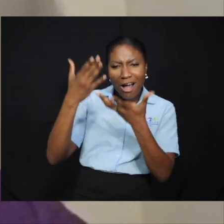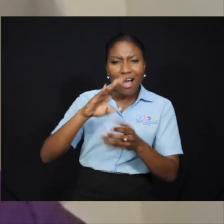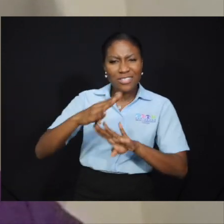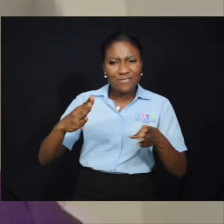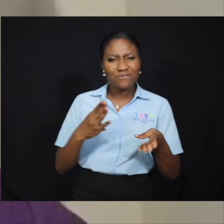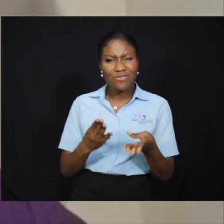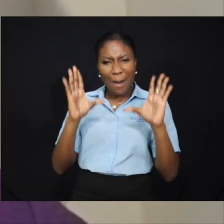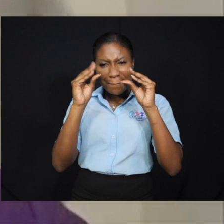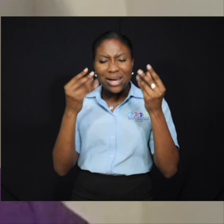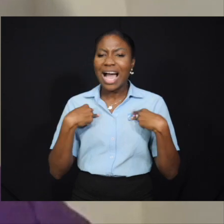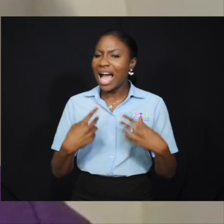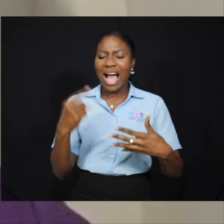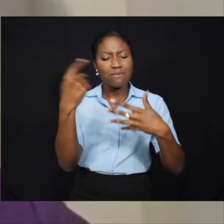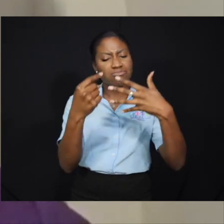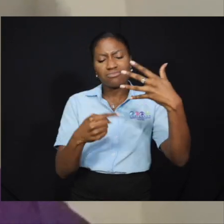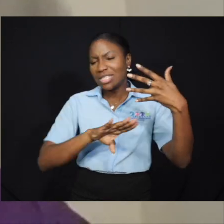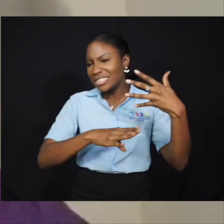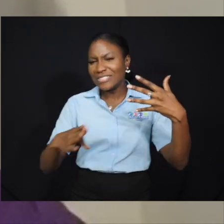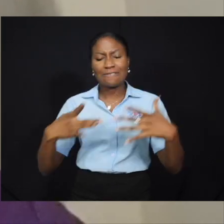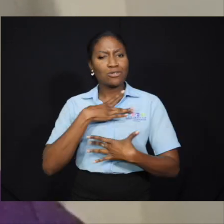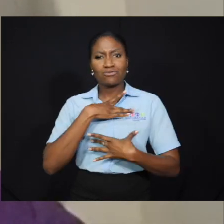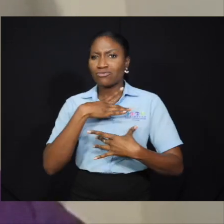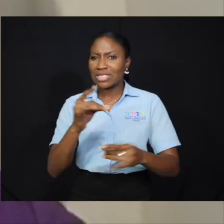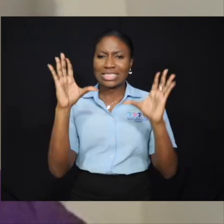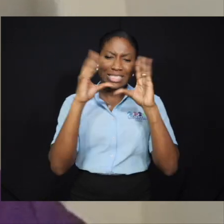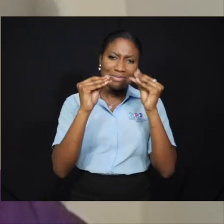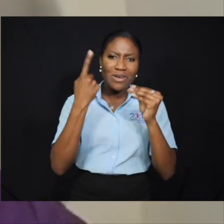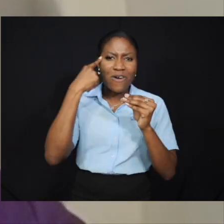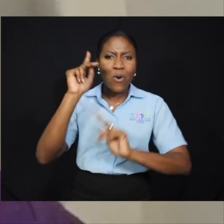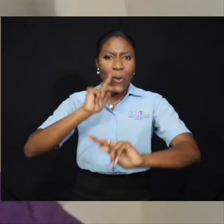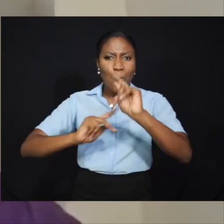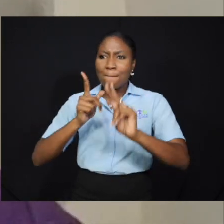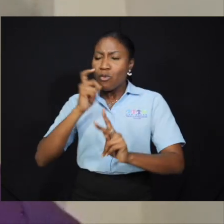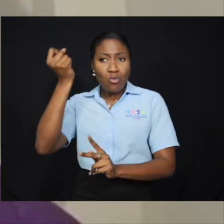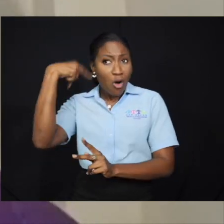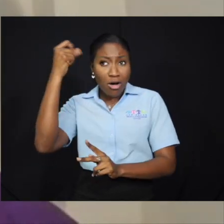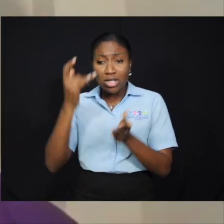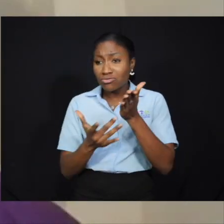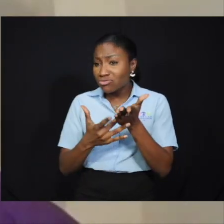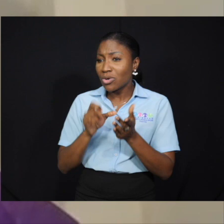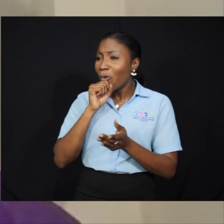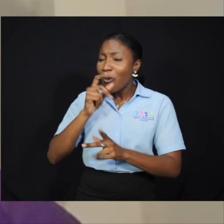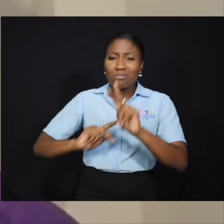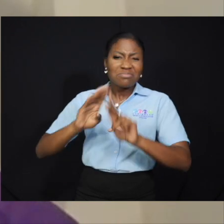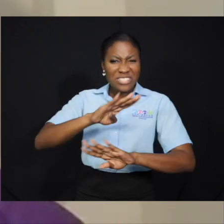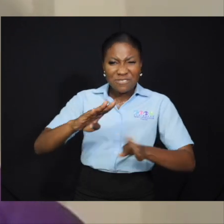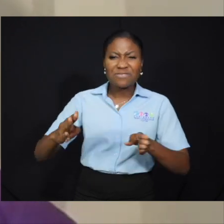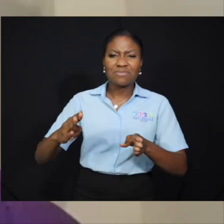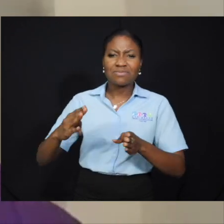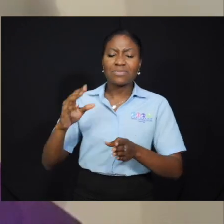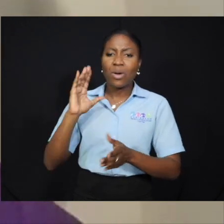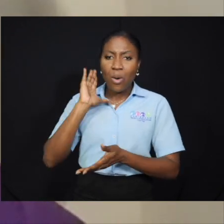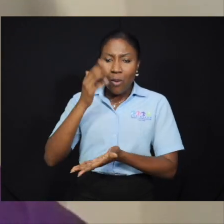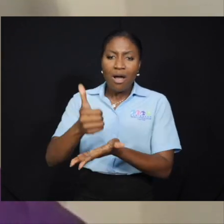that will pull the intergenerational sessions that Dr. Ross may have spoken about, that will pull the younger generation